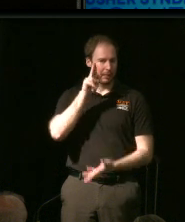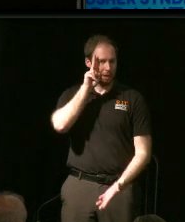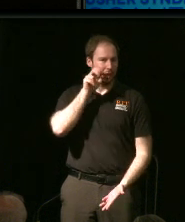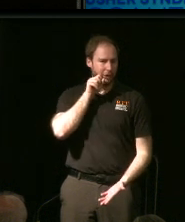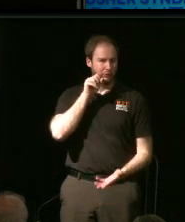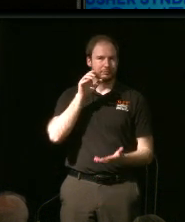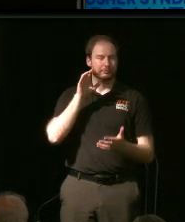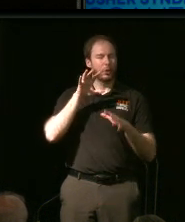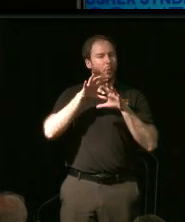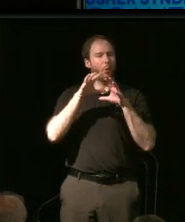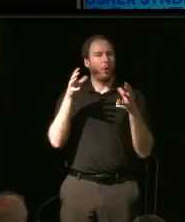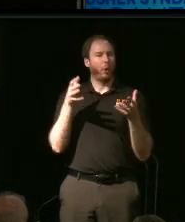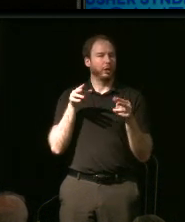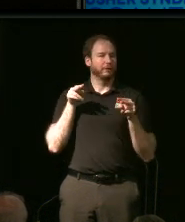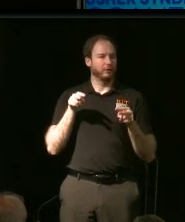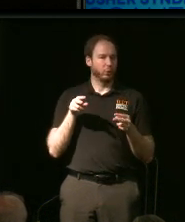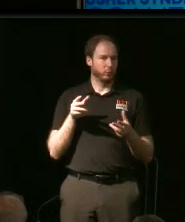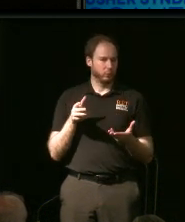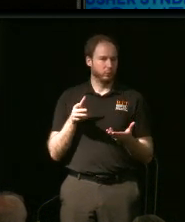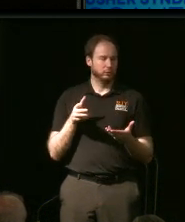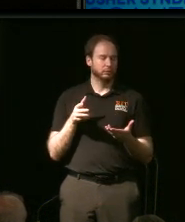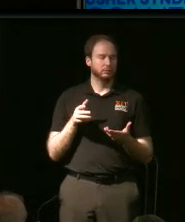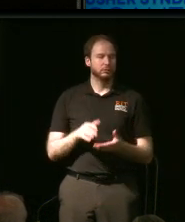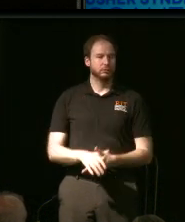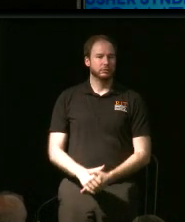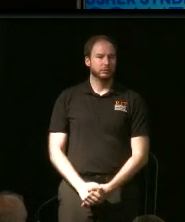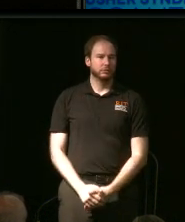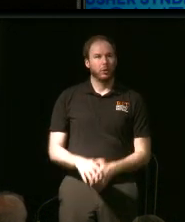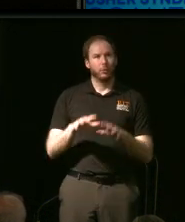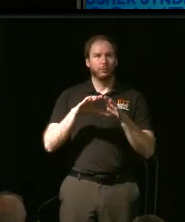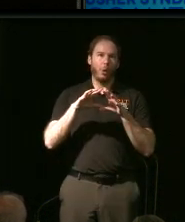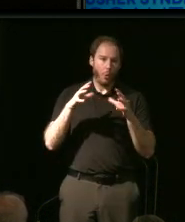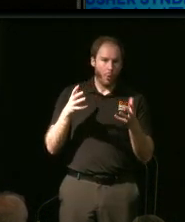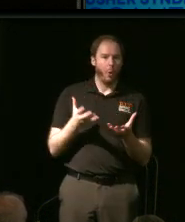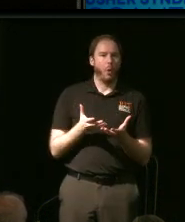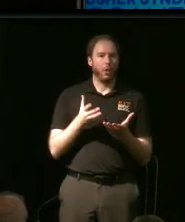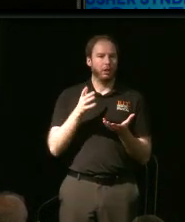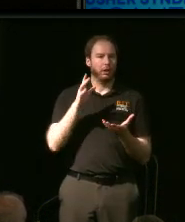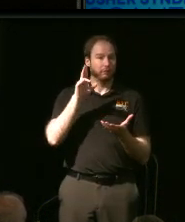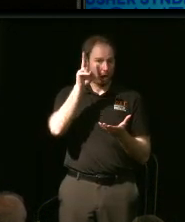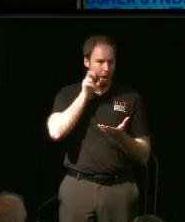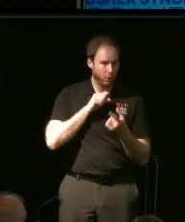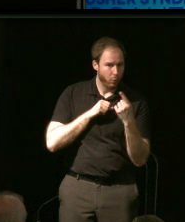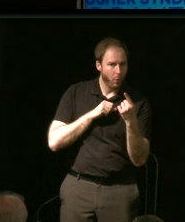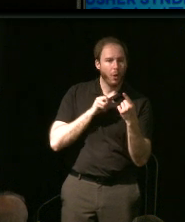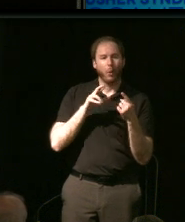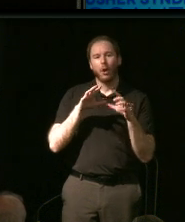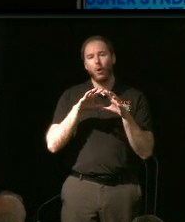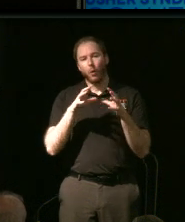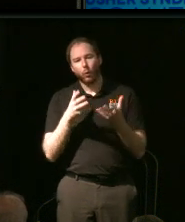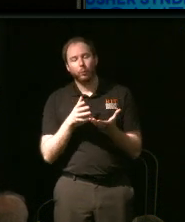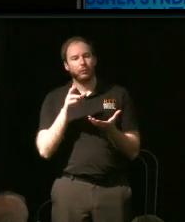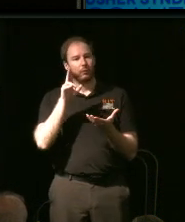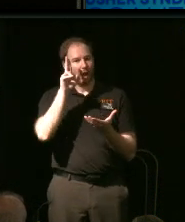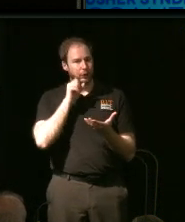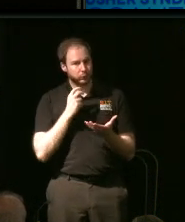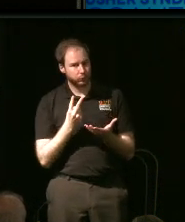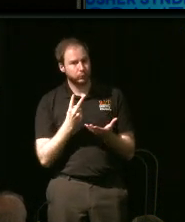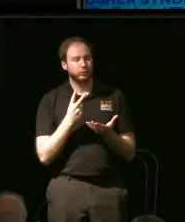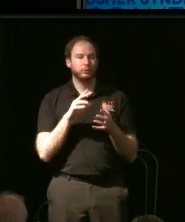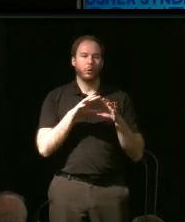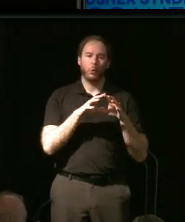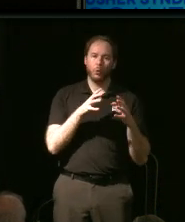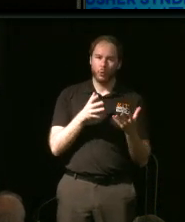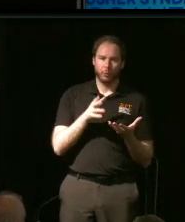a whole. So, as a whole group of Usher 1, or a whole group of Usher 2, or a